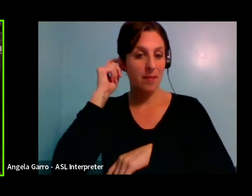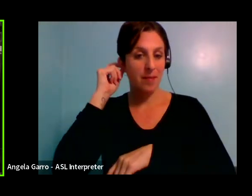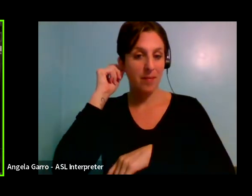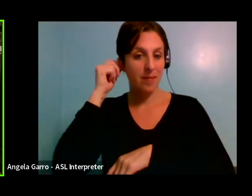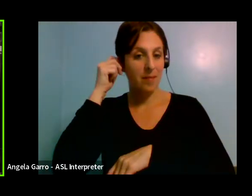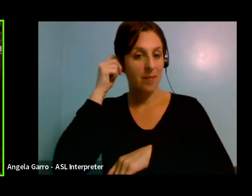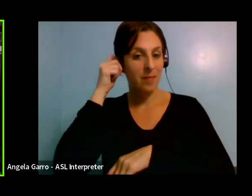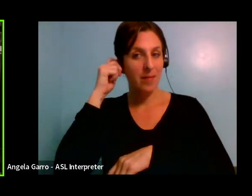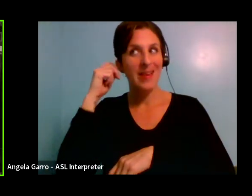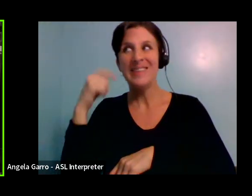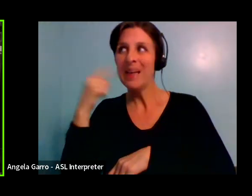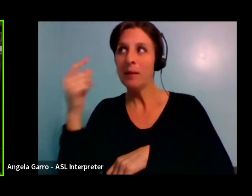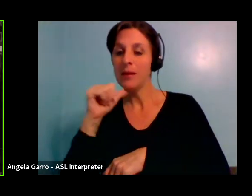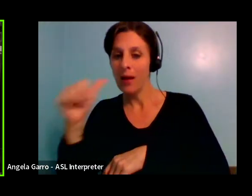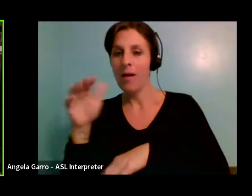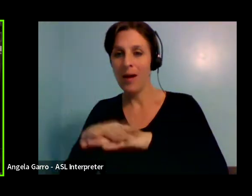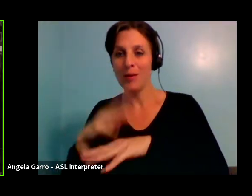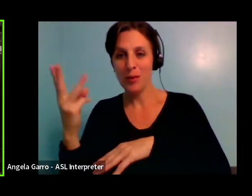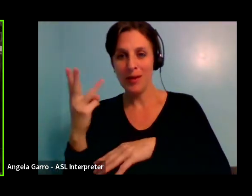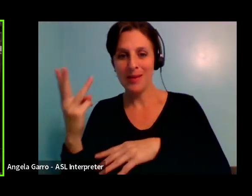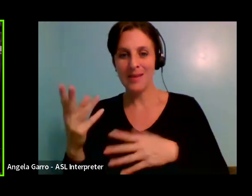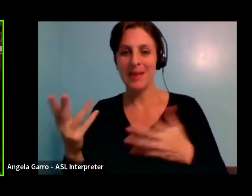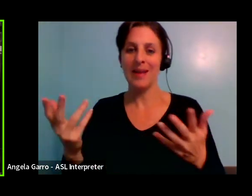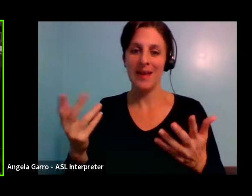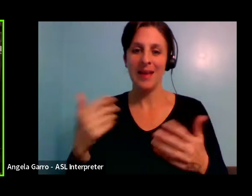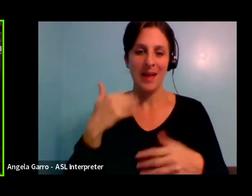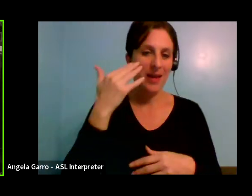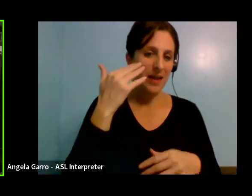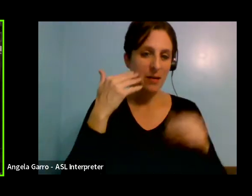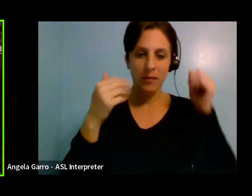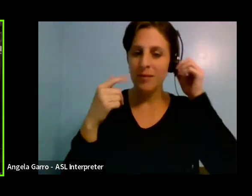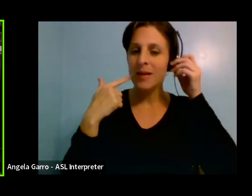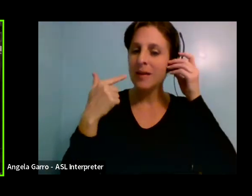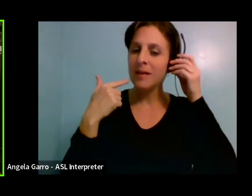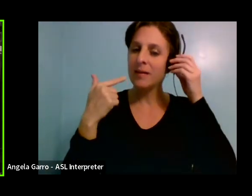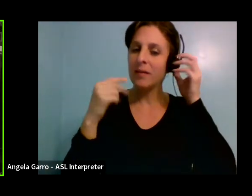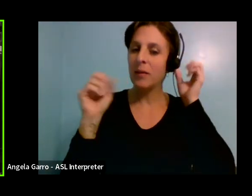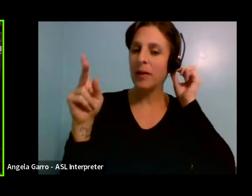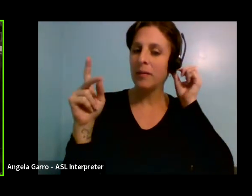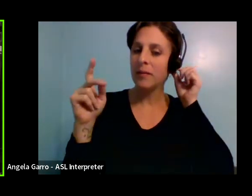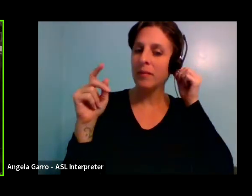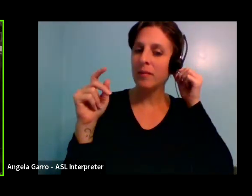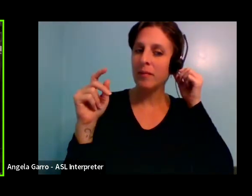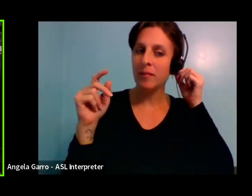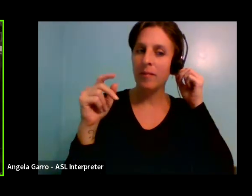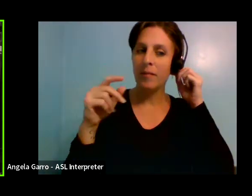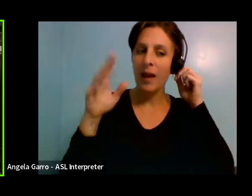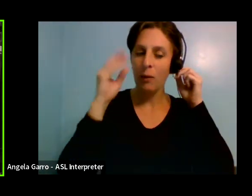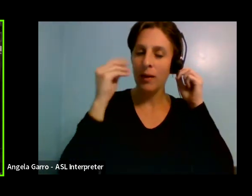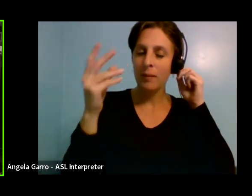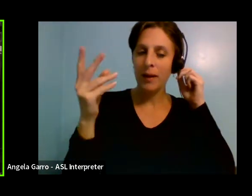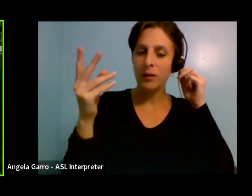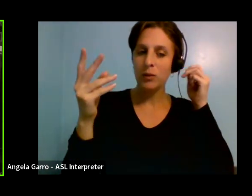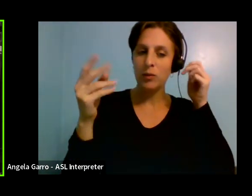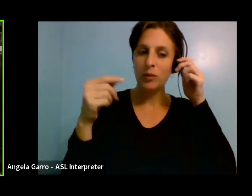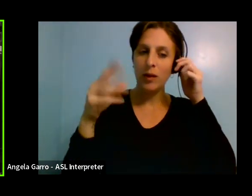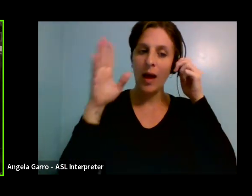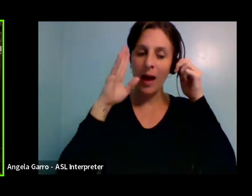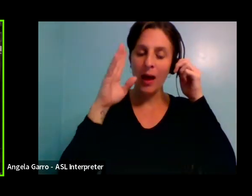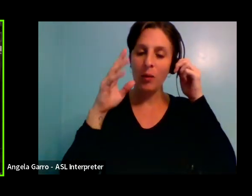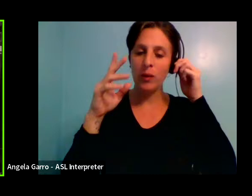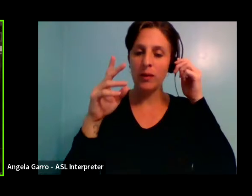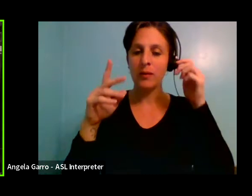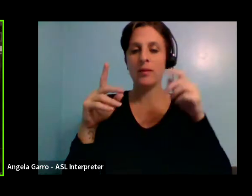Wednesday. I know, but I might have a problem. Okay. But I'll Okay. get back to you. I'll abstain, but